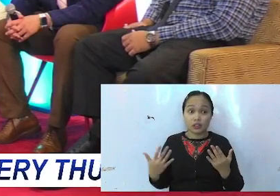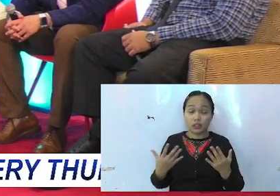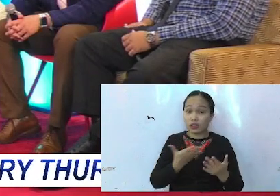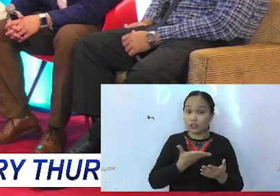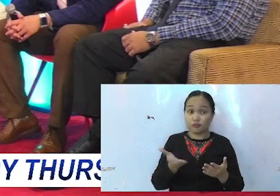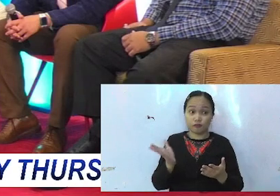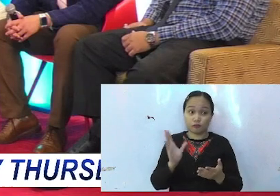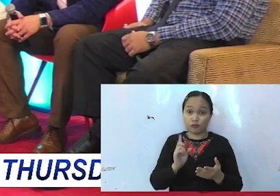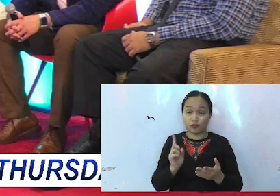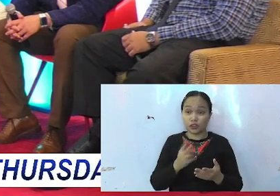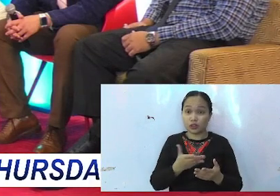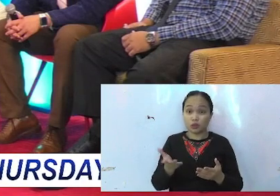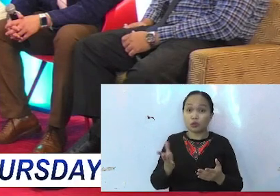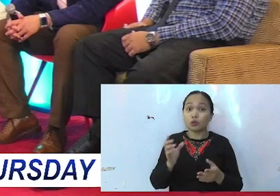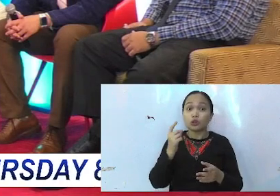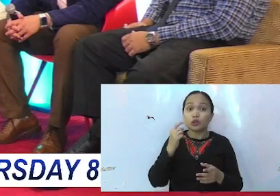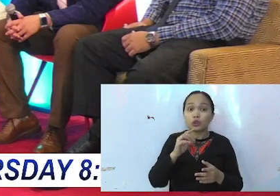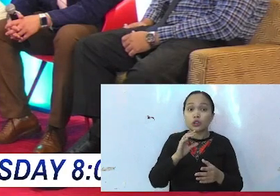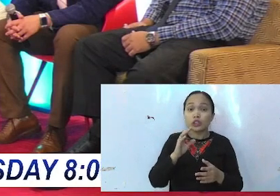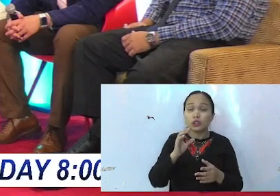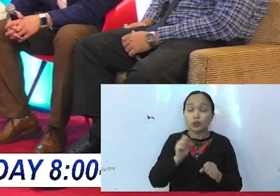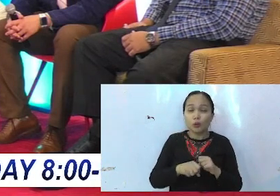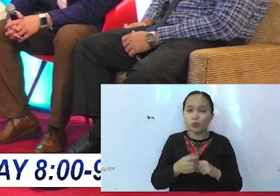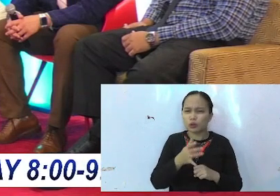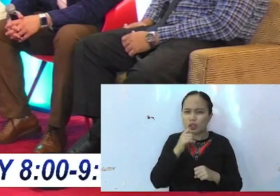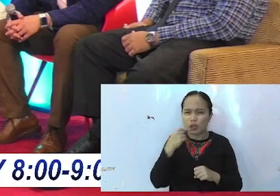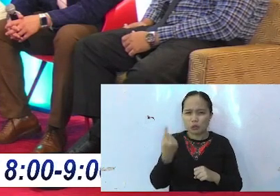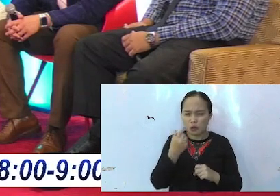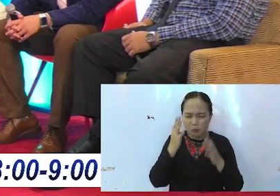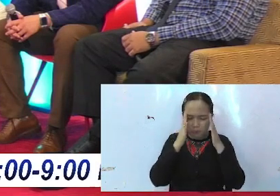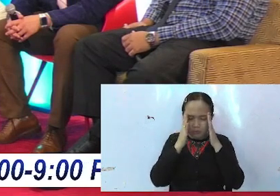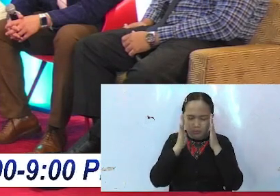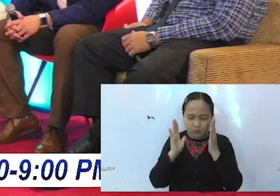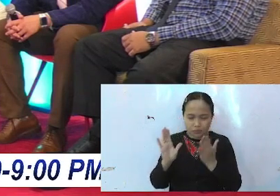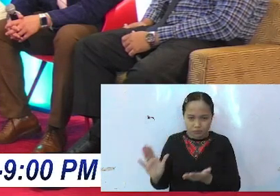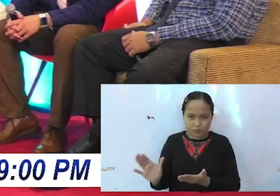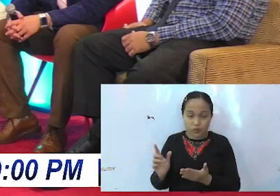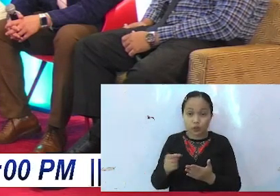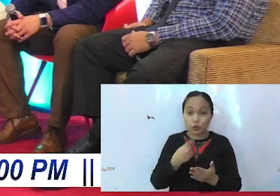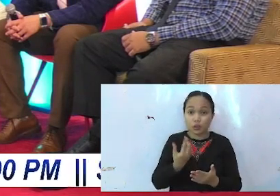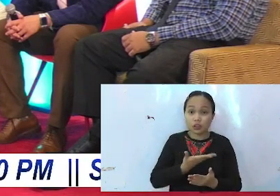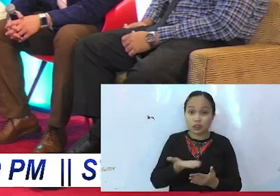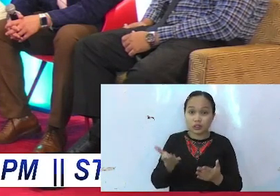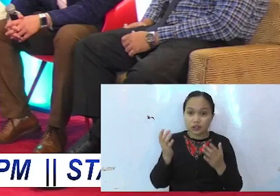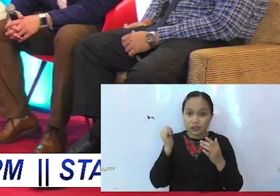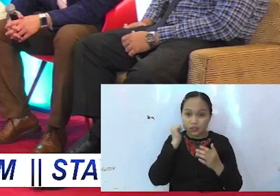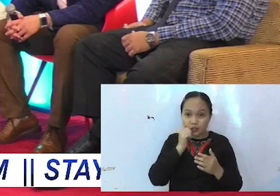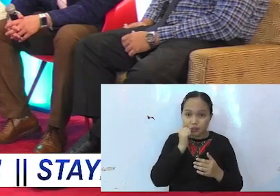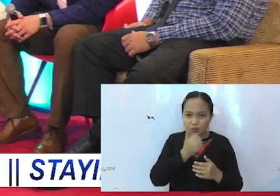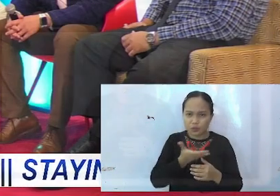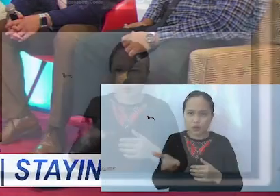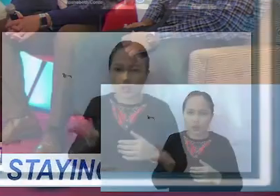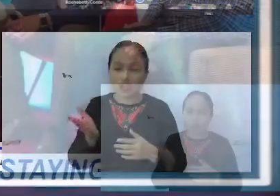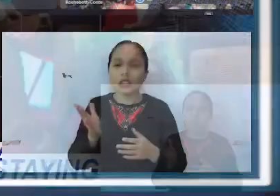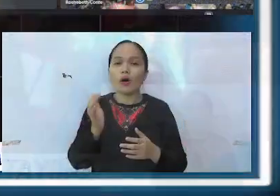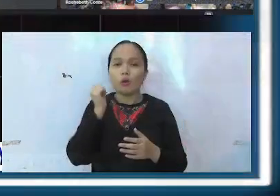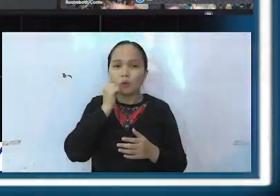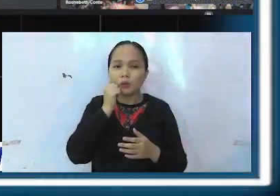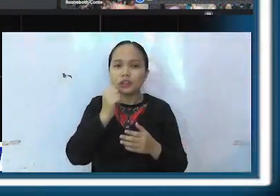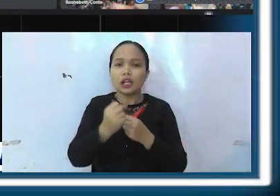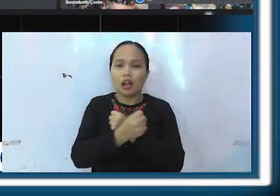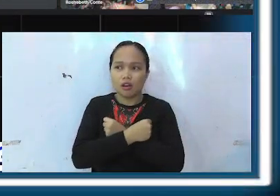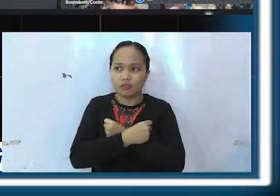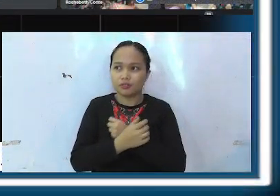get sidetracked, ever. Yeah. Decide that you will always love That's Jesus right. Christ. That's